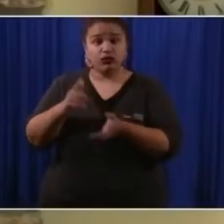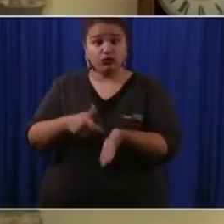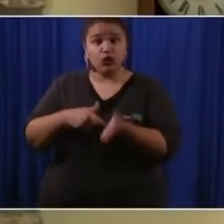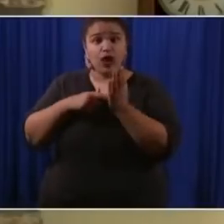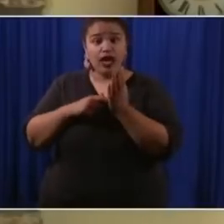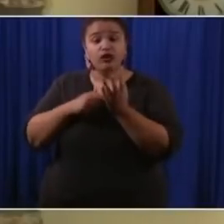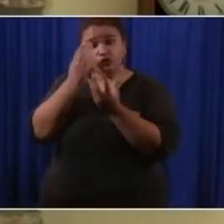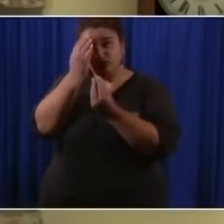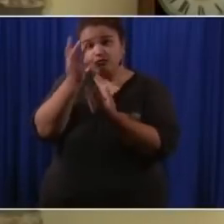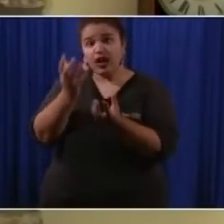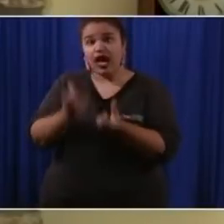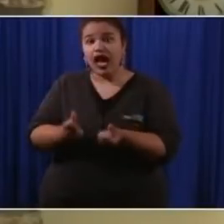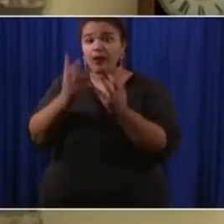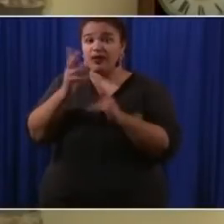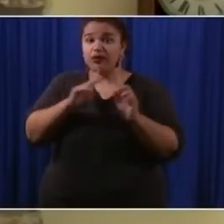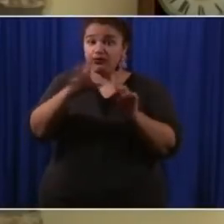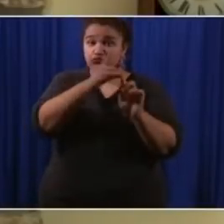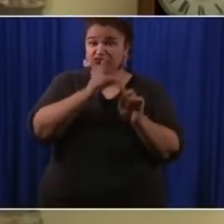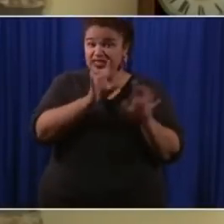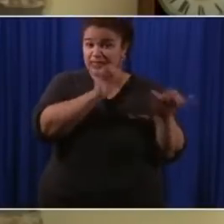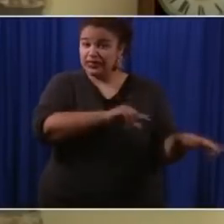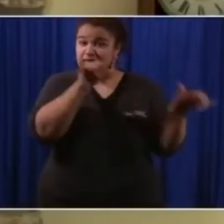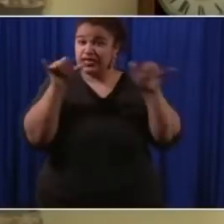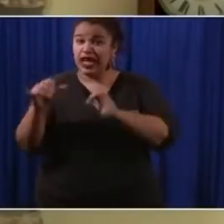facilities with the adult day centers?